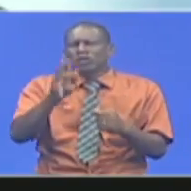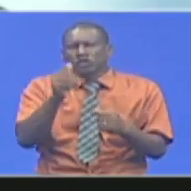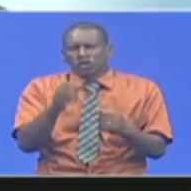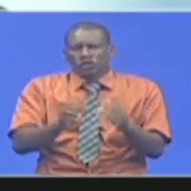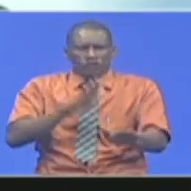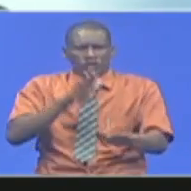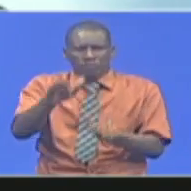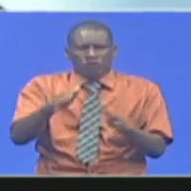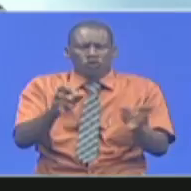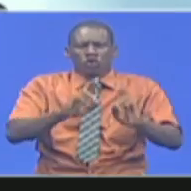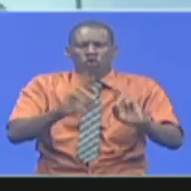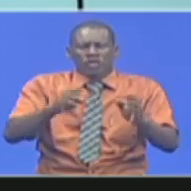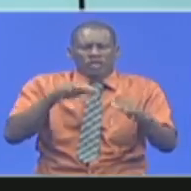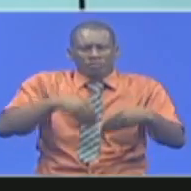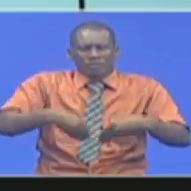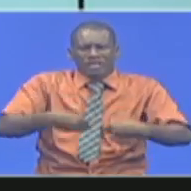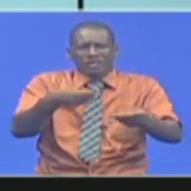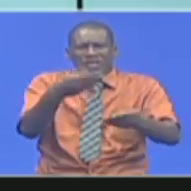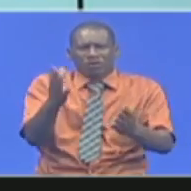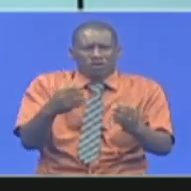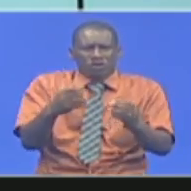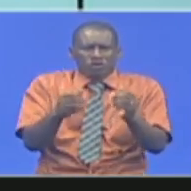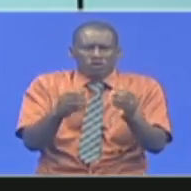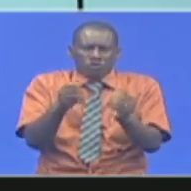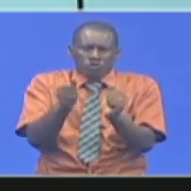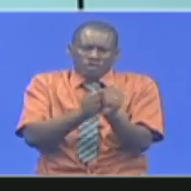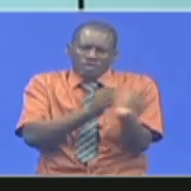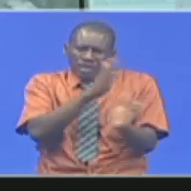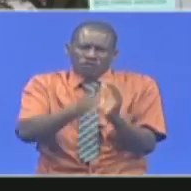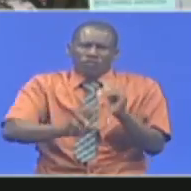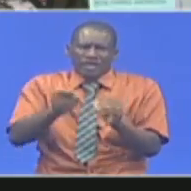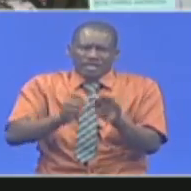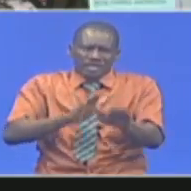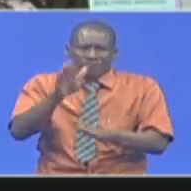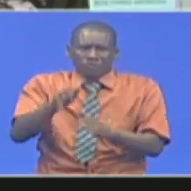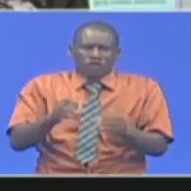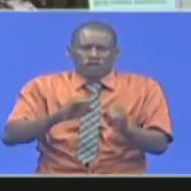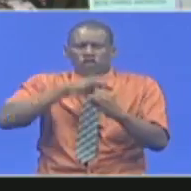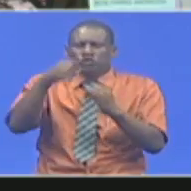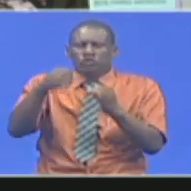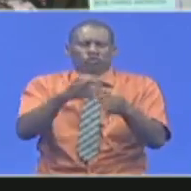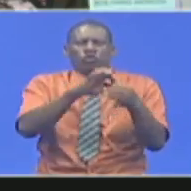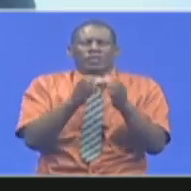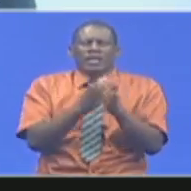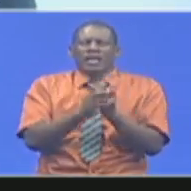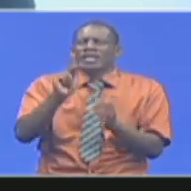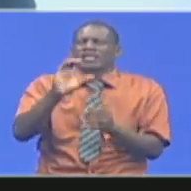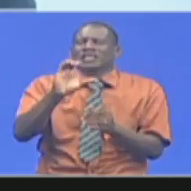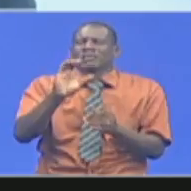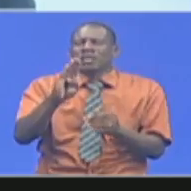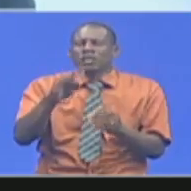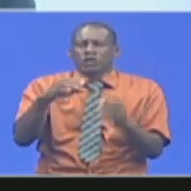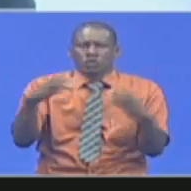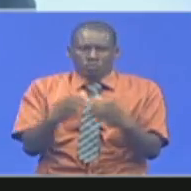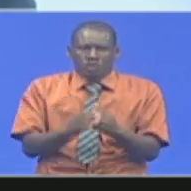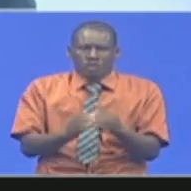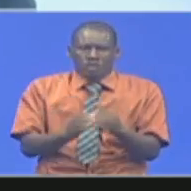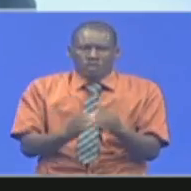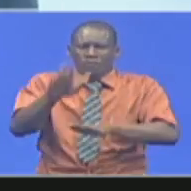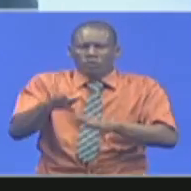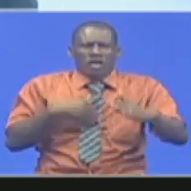have been accessed following arrangements between the Kenya Deposit Insurance Corporation and KCB Group. Depositors have